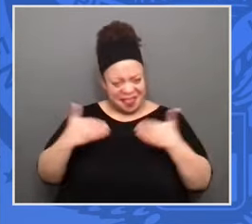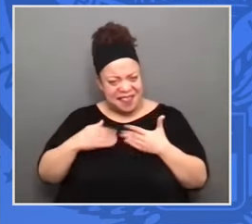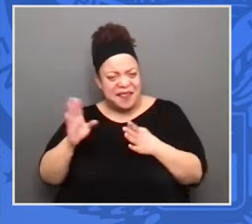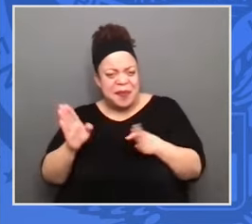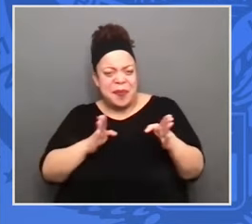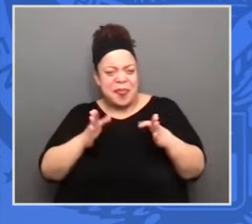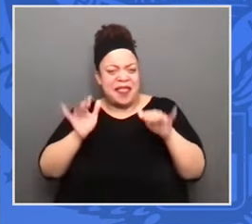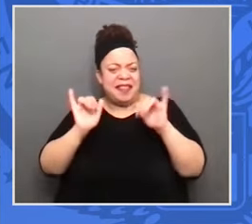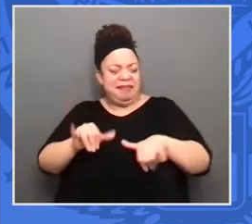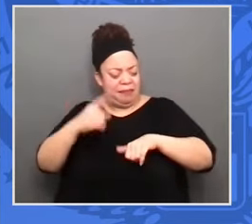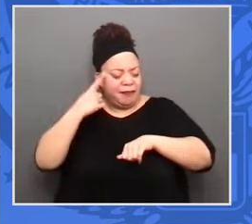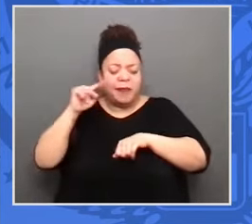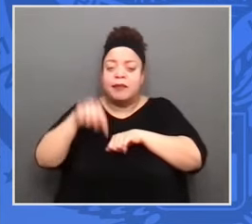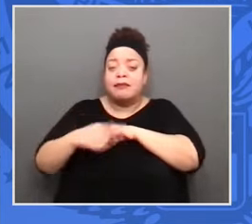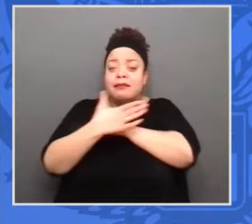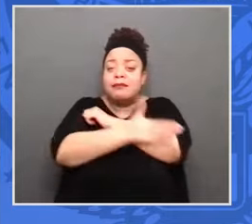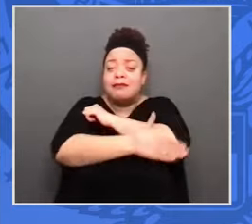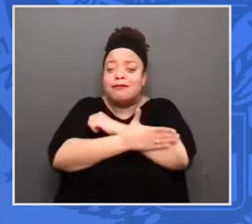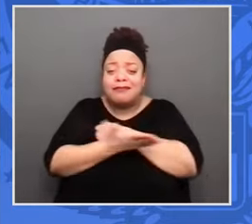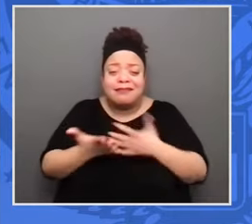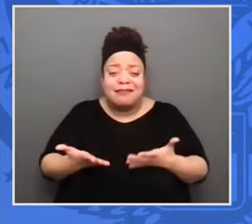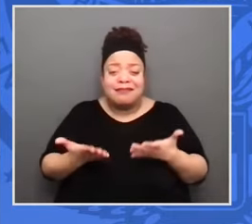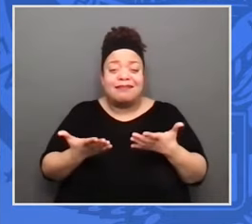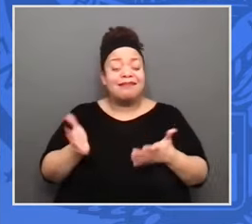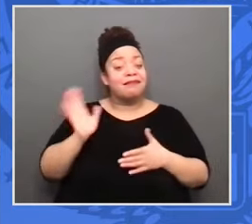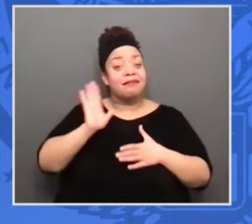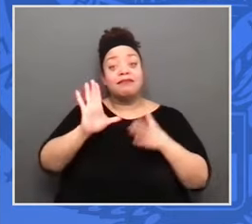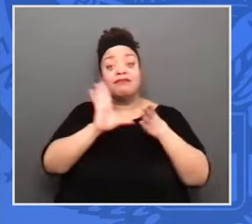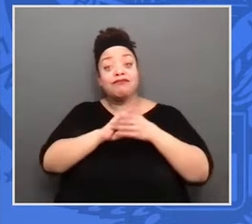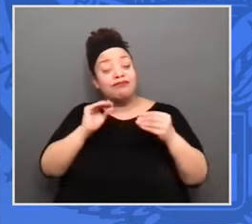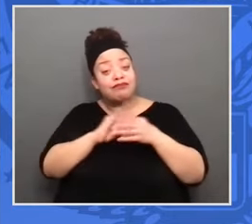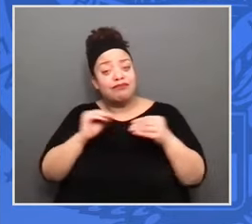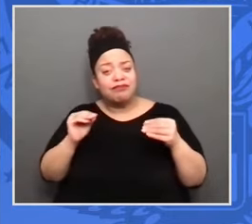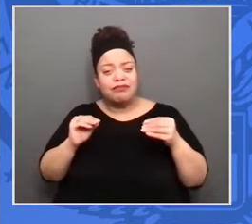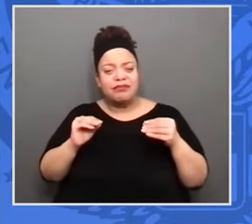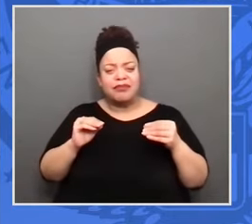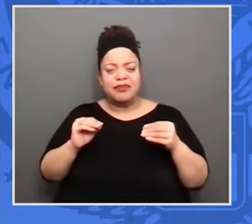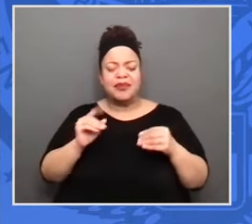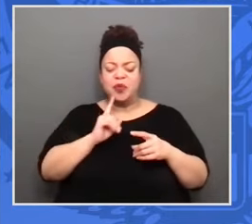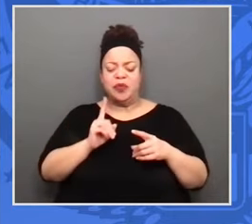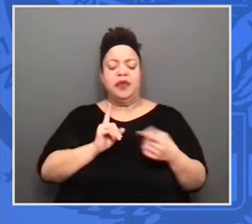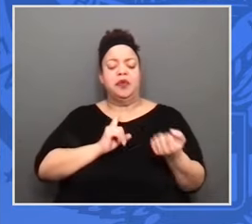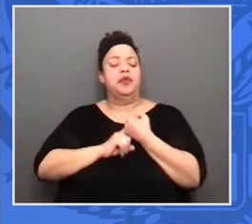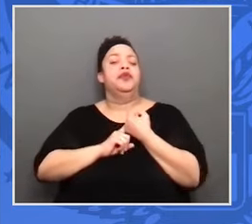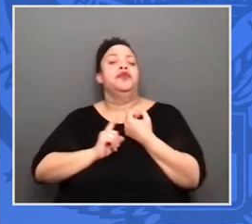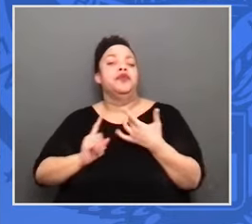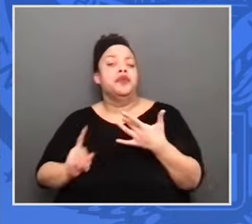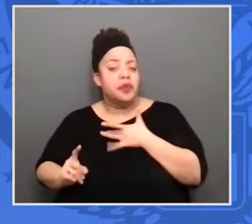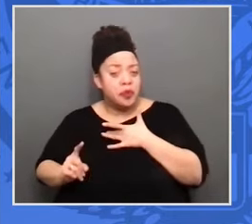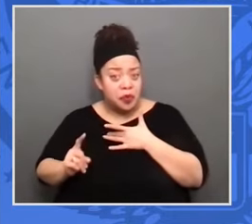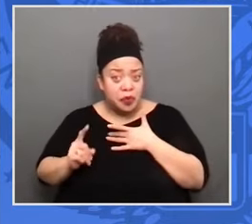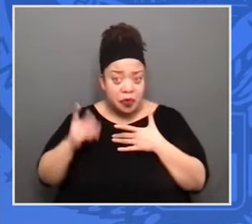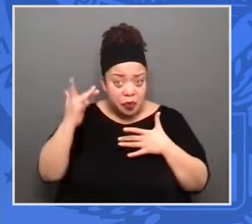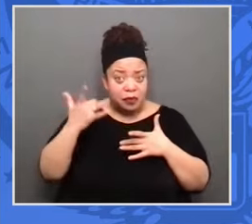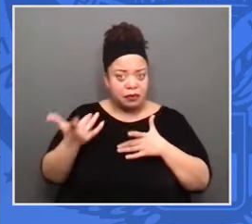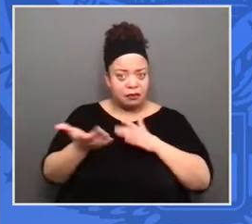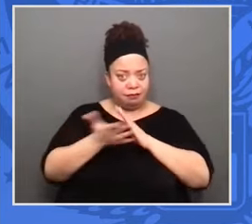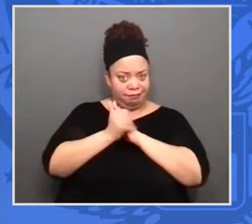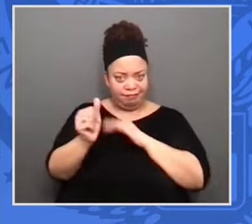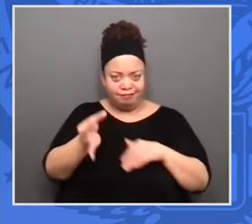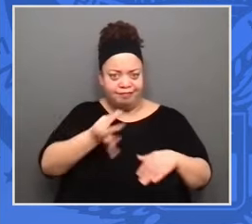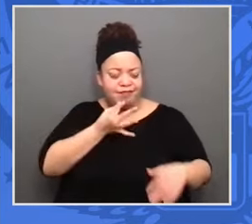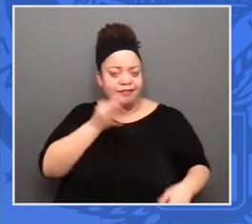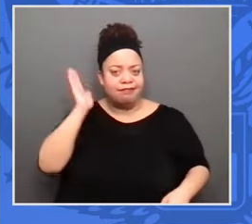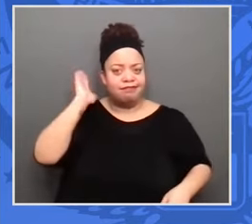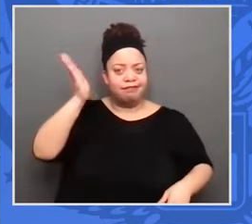the power of the oratory, it is because the dream of America has no limits and